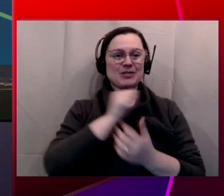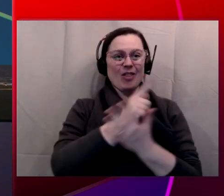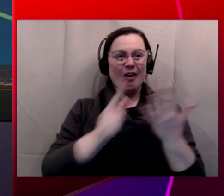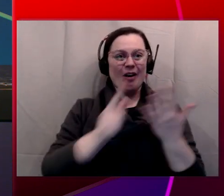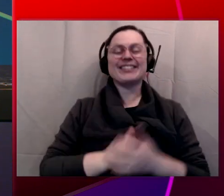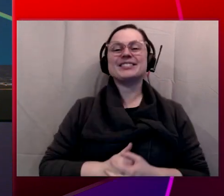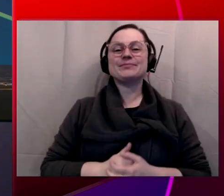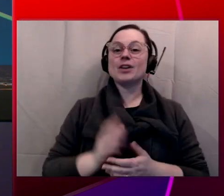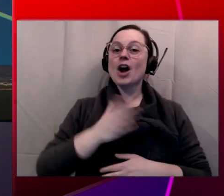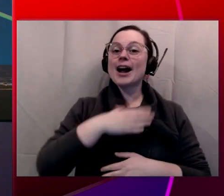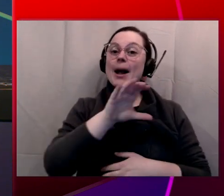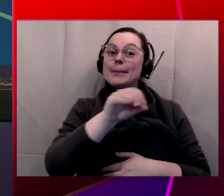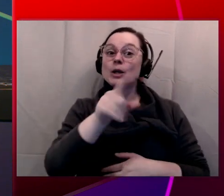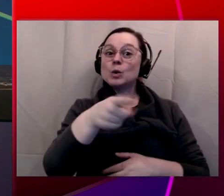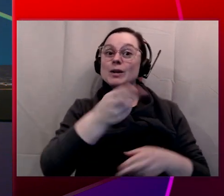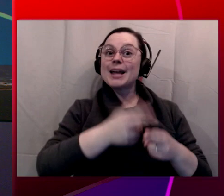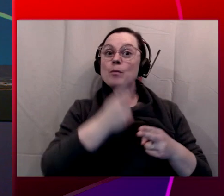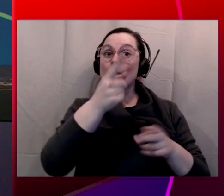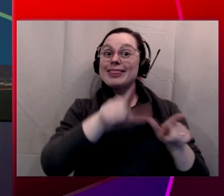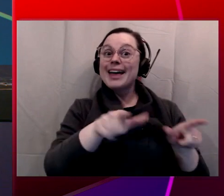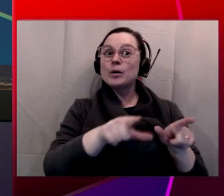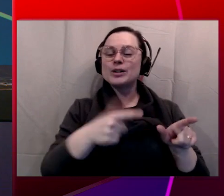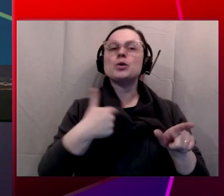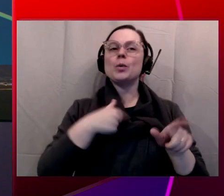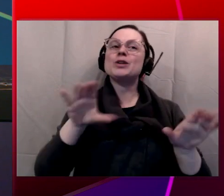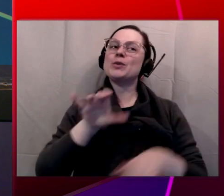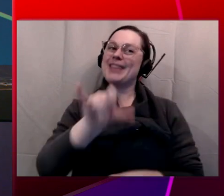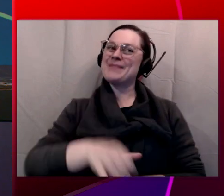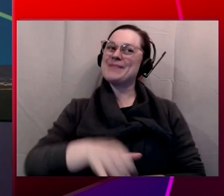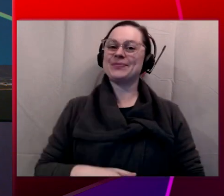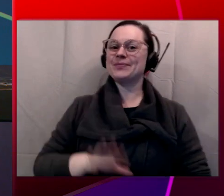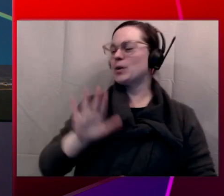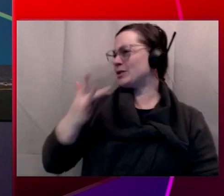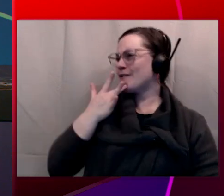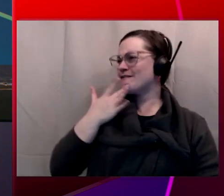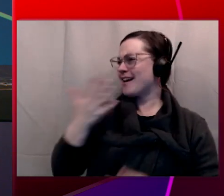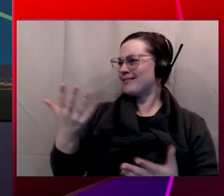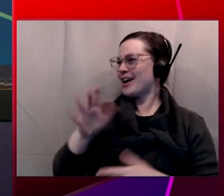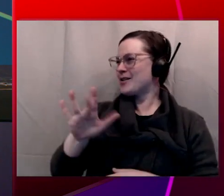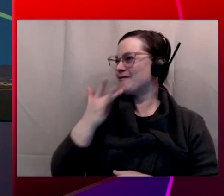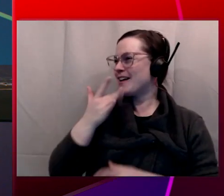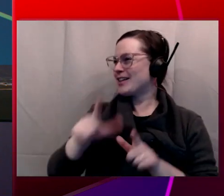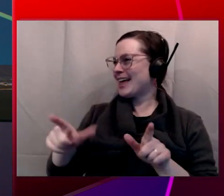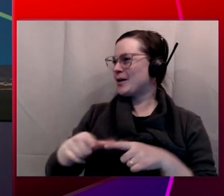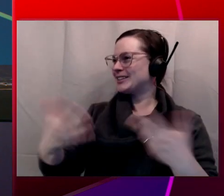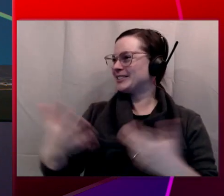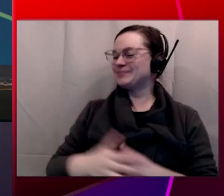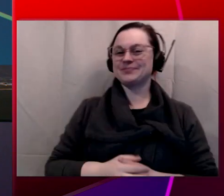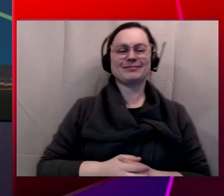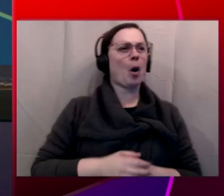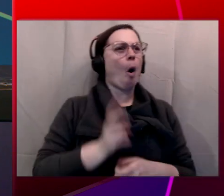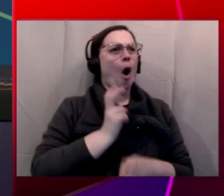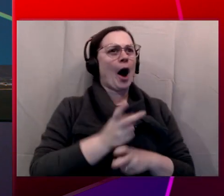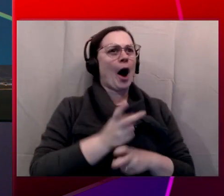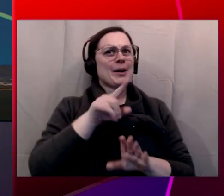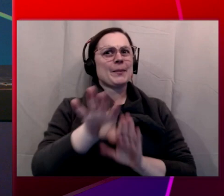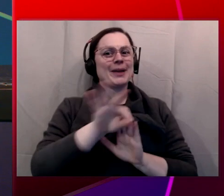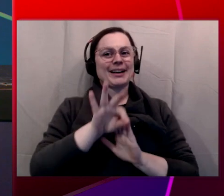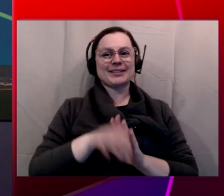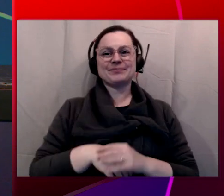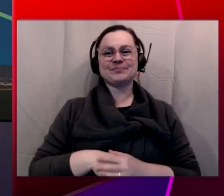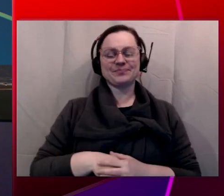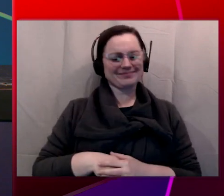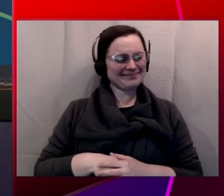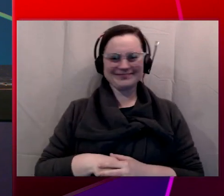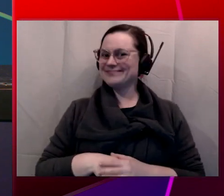you name a language, and we do it. What's your favorite language? What's your favorite language? That's a difficult one. I don't